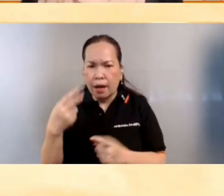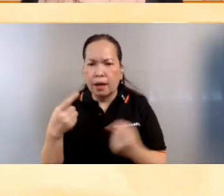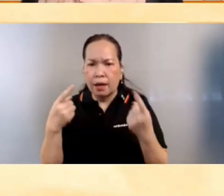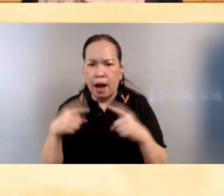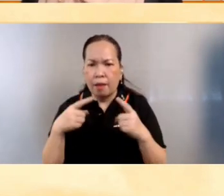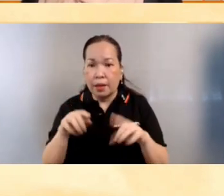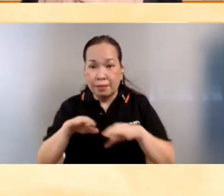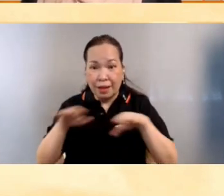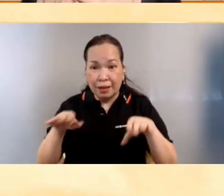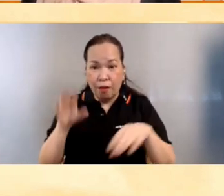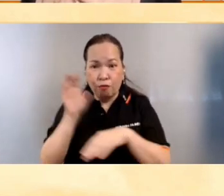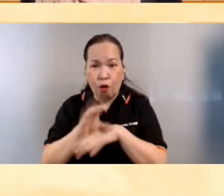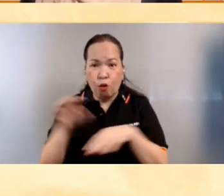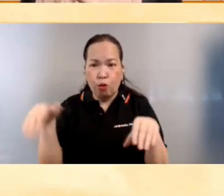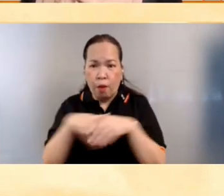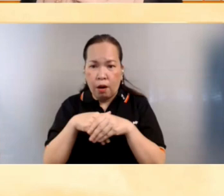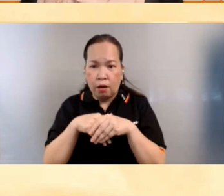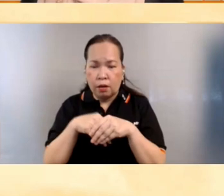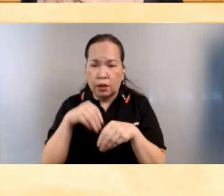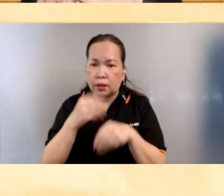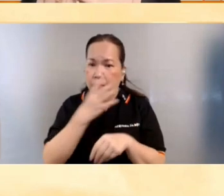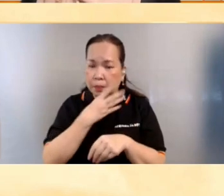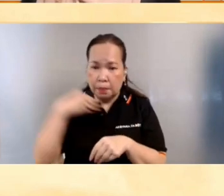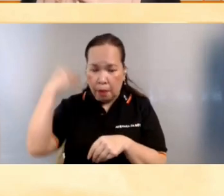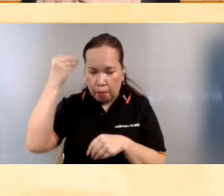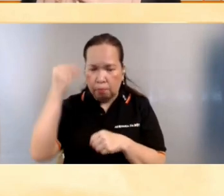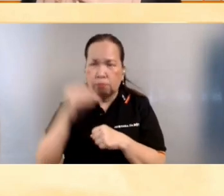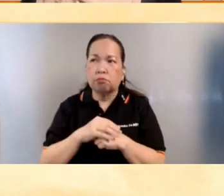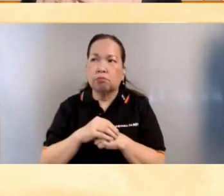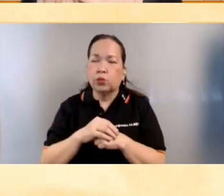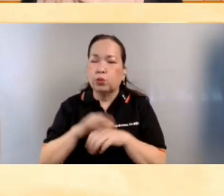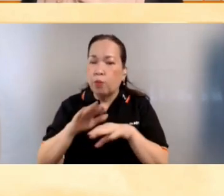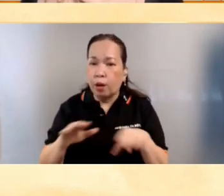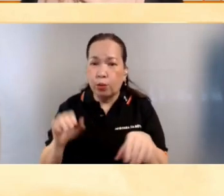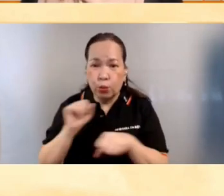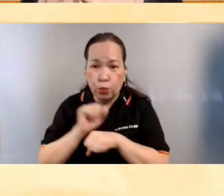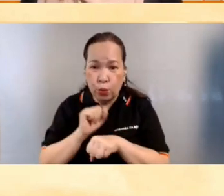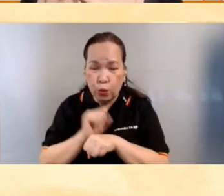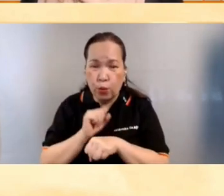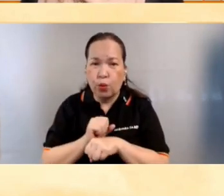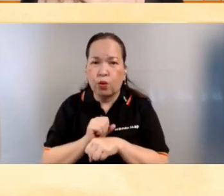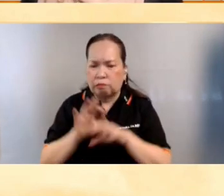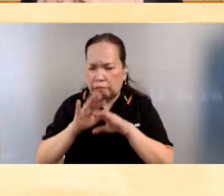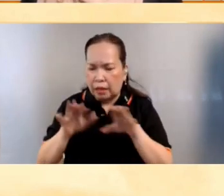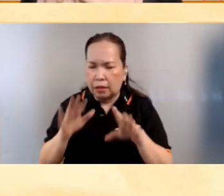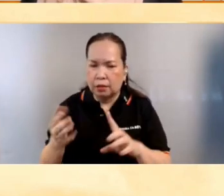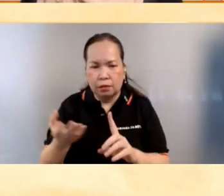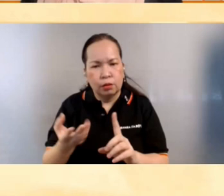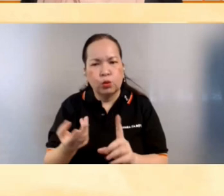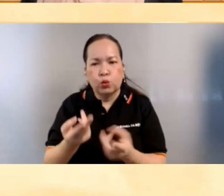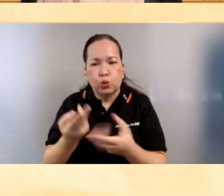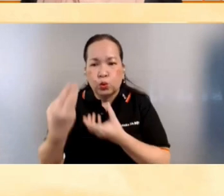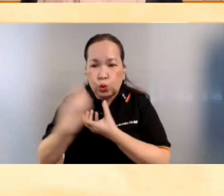child marriage in the BARM, child labor and exploitation, and recruitment into armed groups,